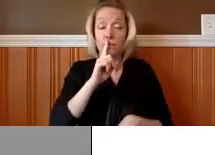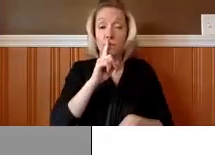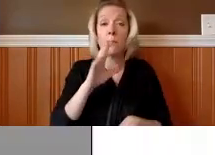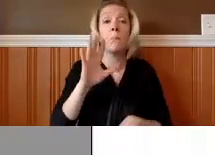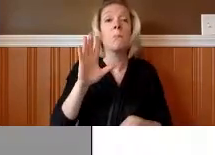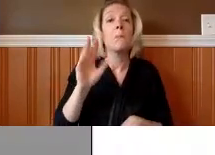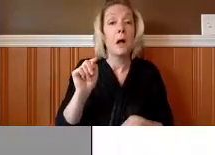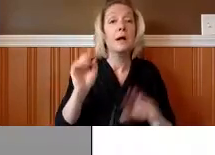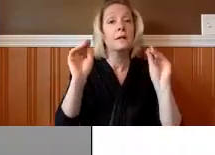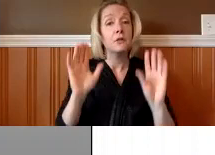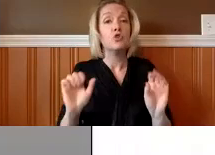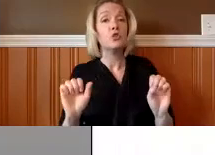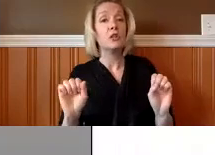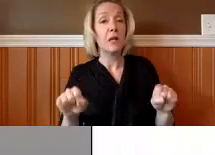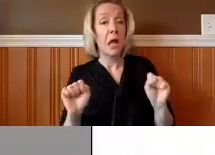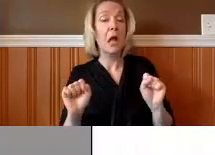the student is